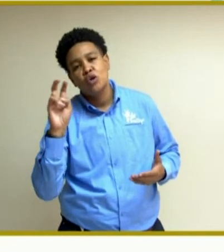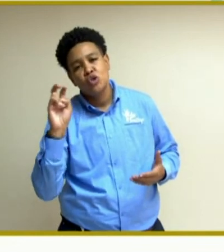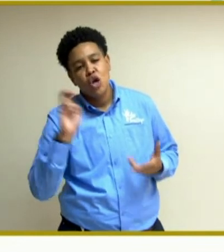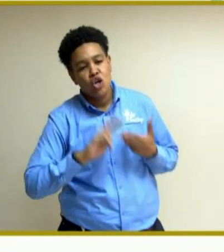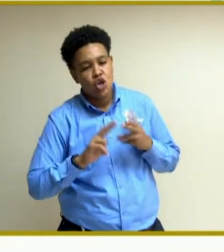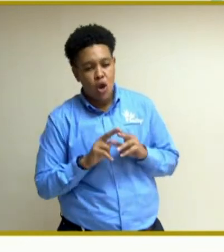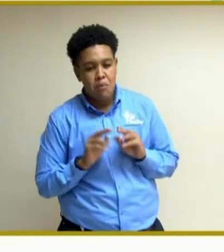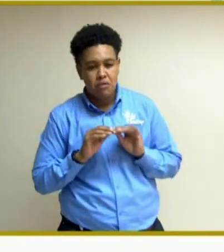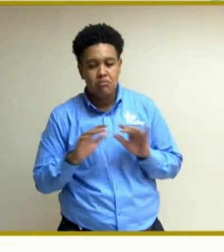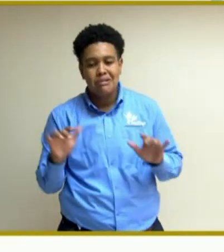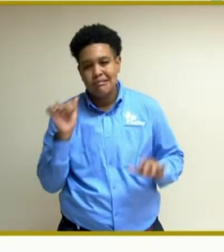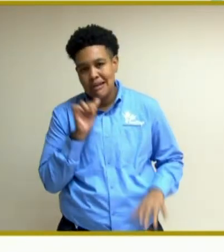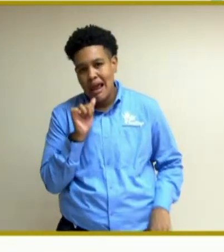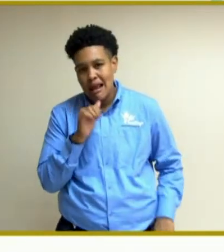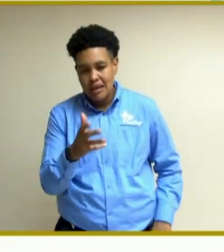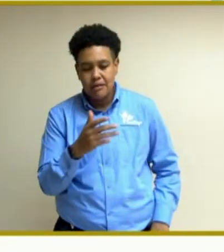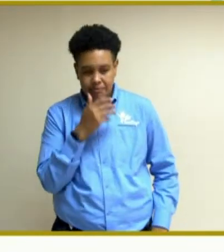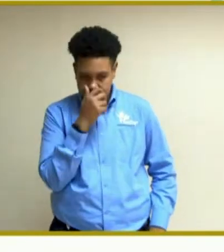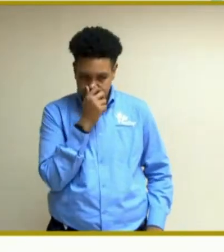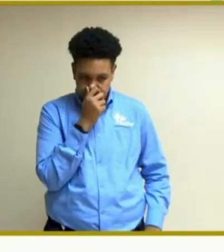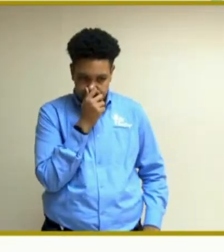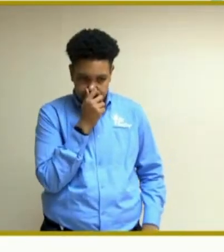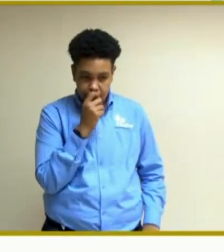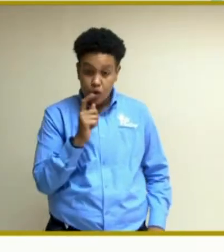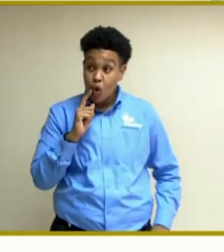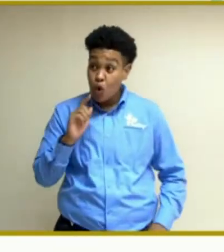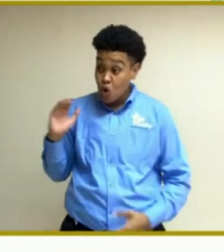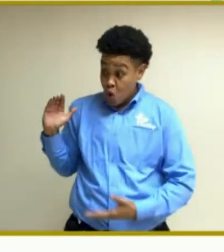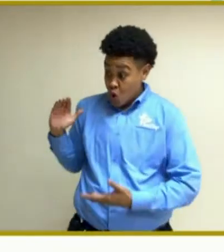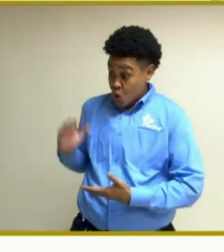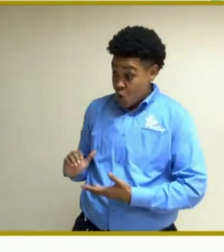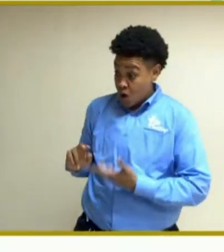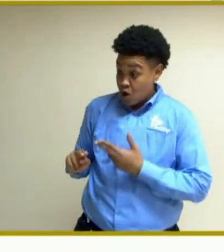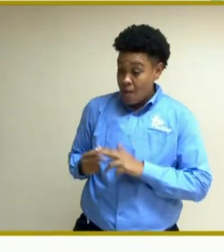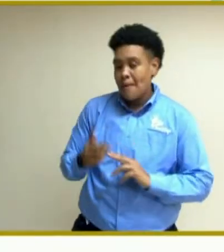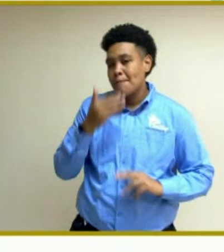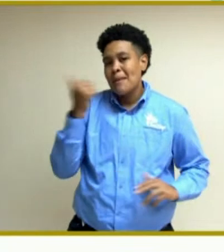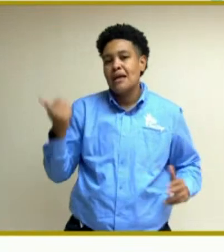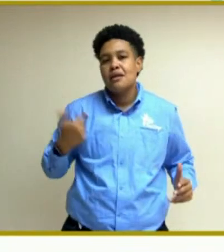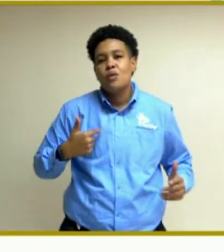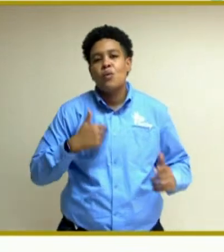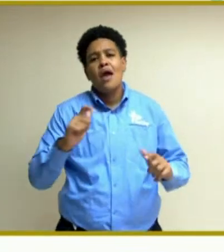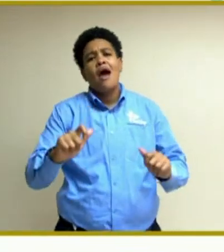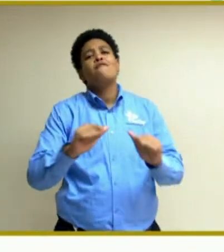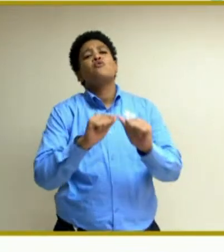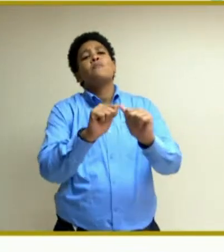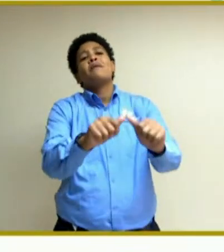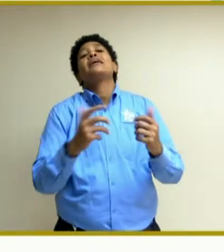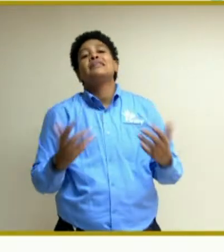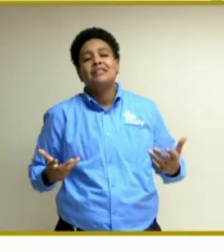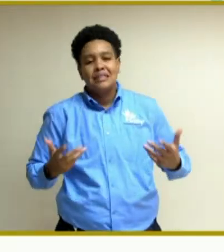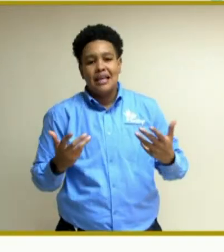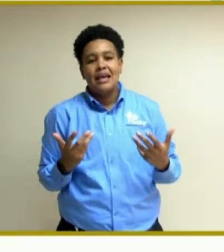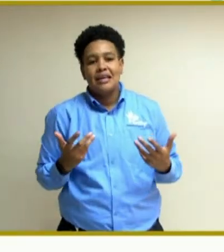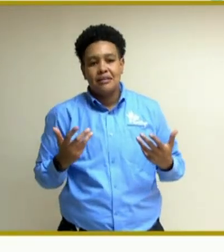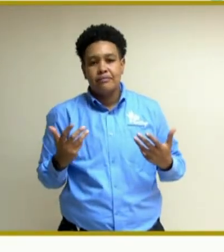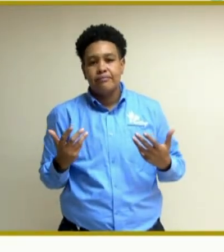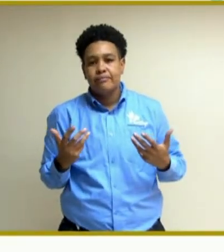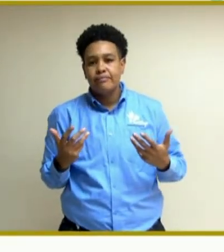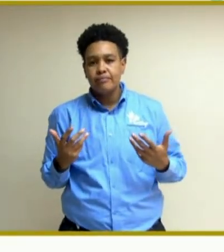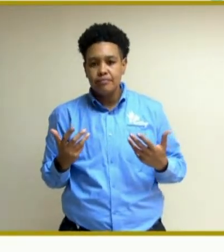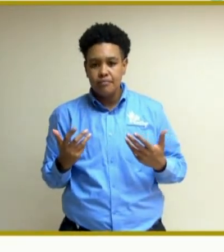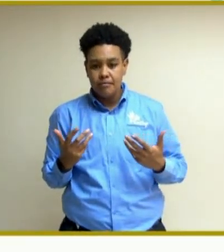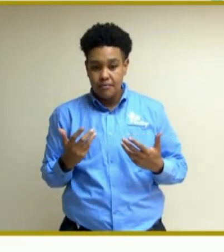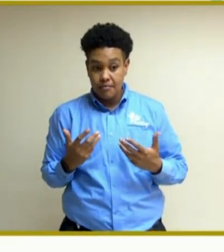cases per day. So the lower we are, the better. And we have to maintain the